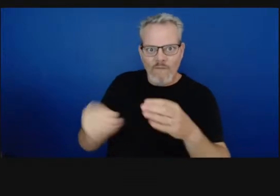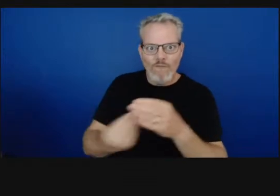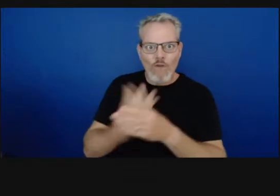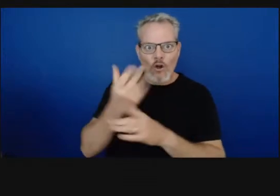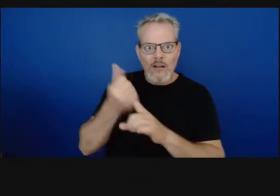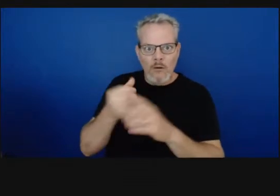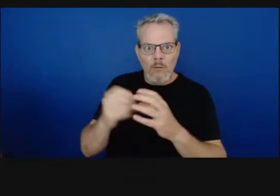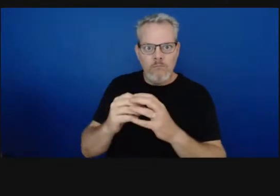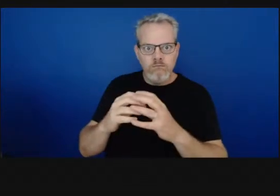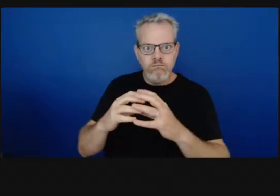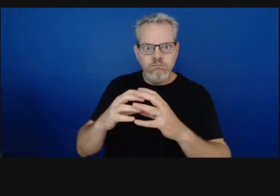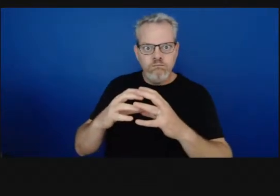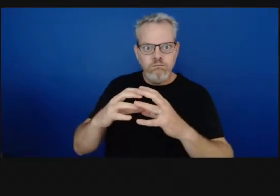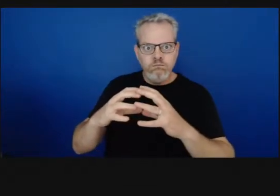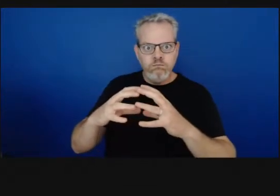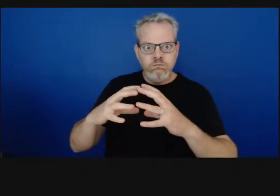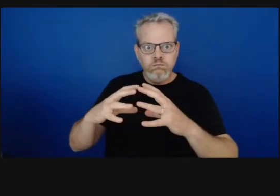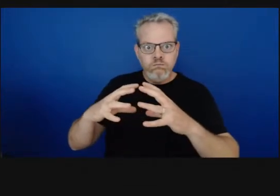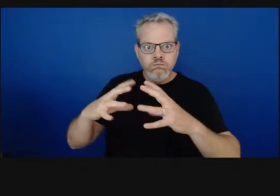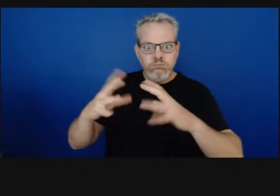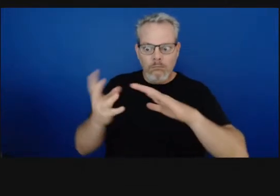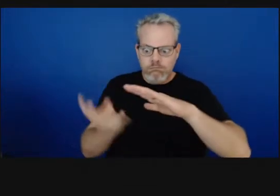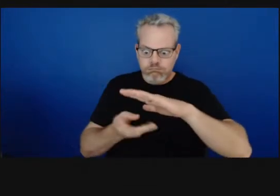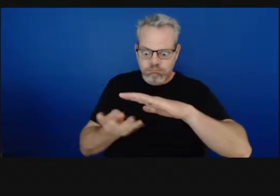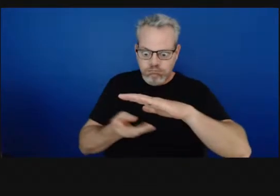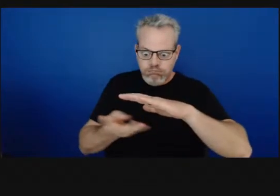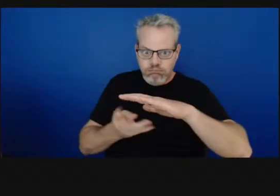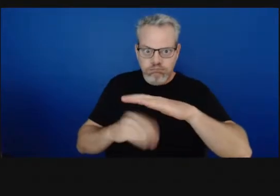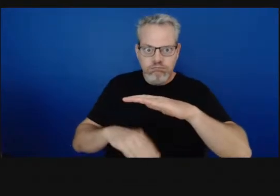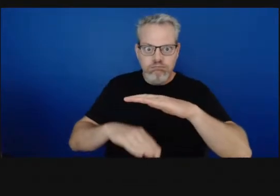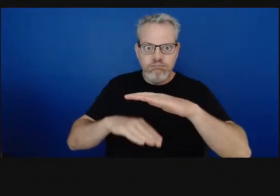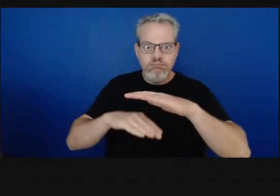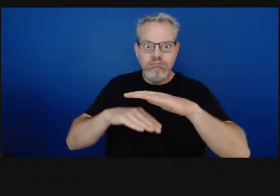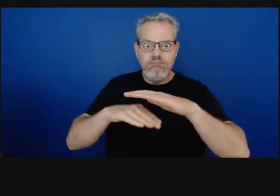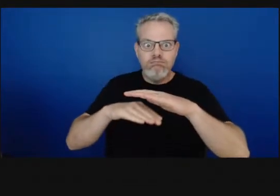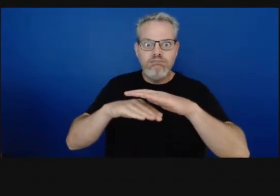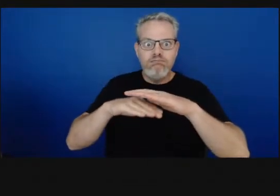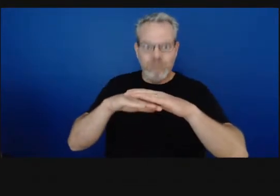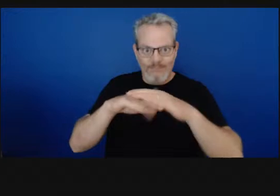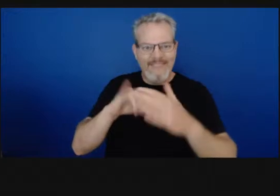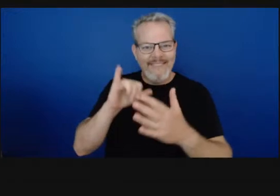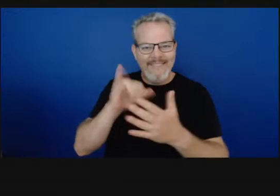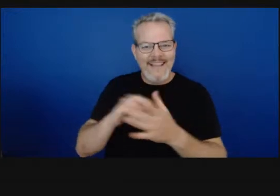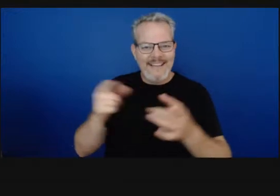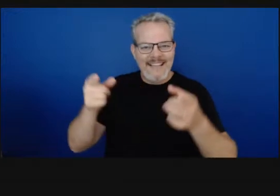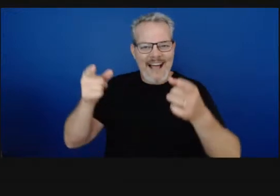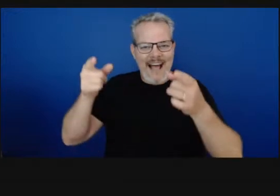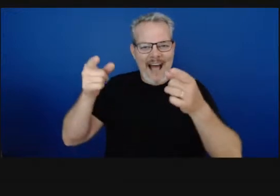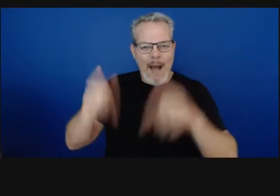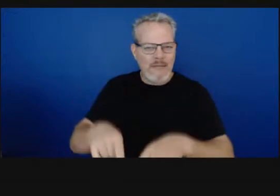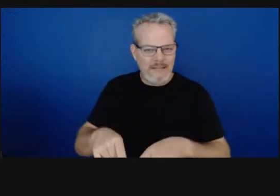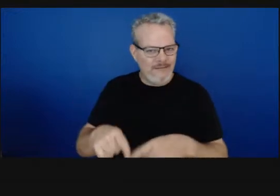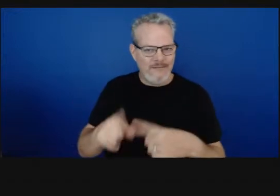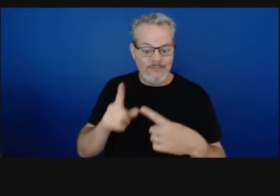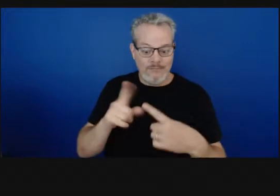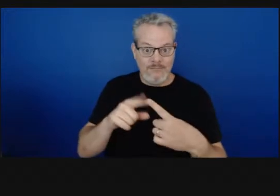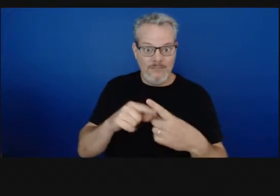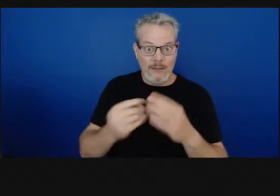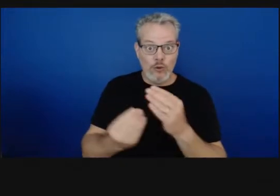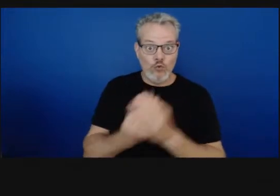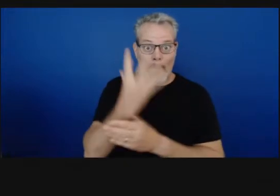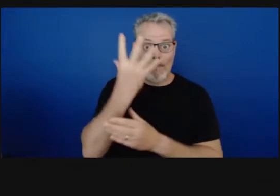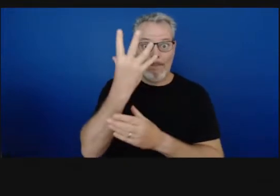filling. And that's basically what's happening as it prepares to either erupt or to stretch and grow underground.